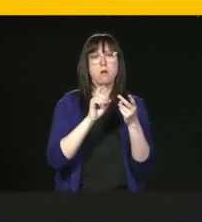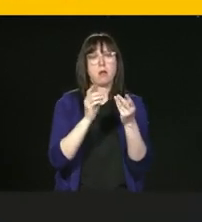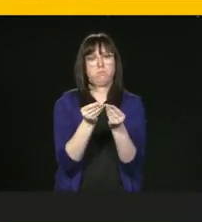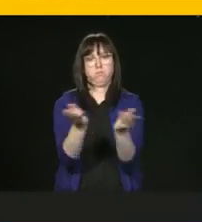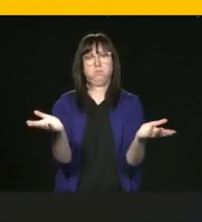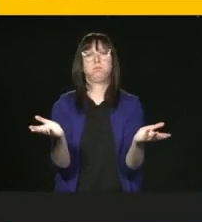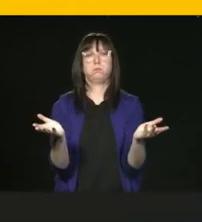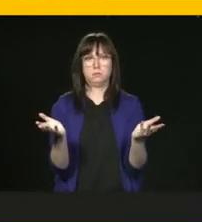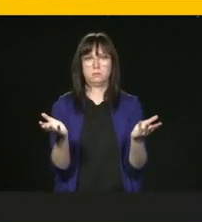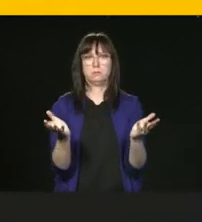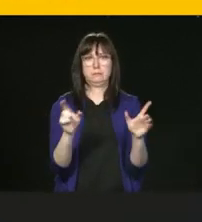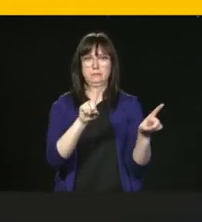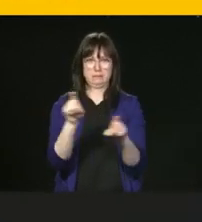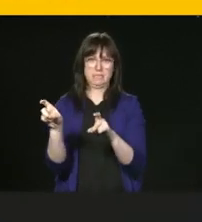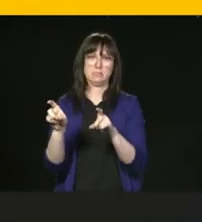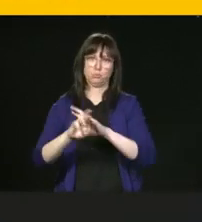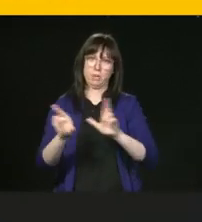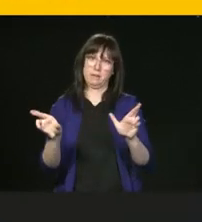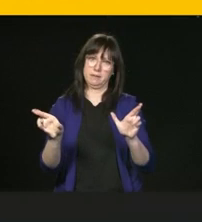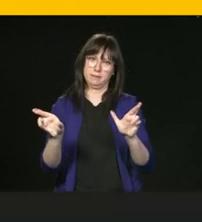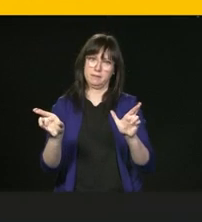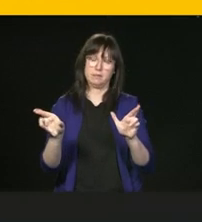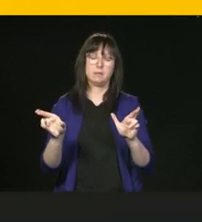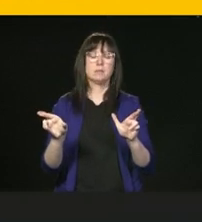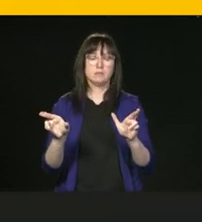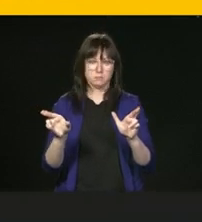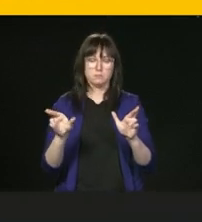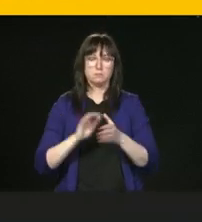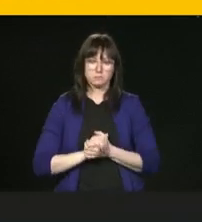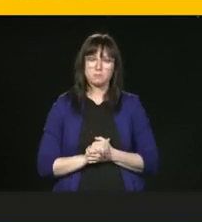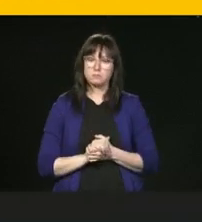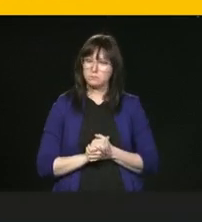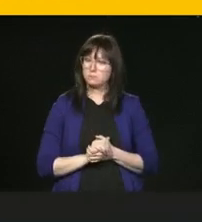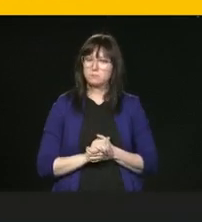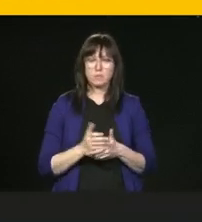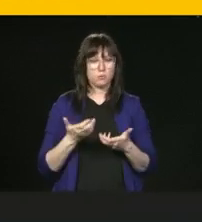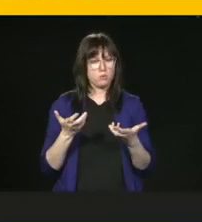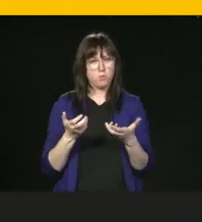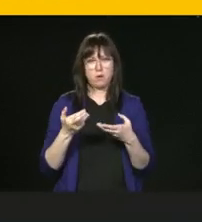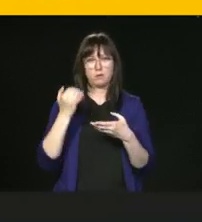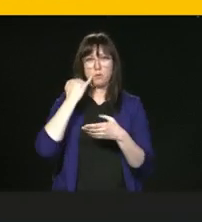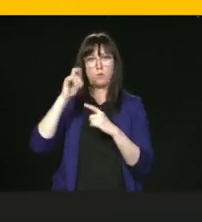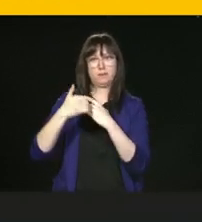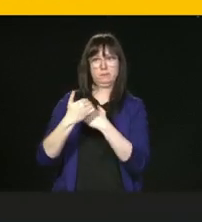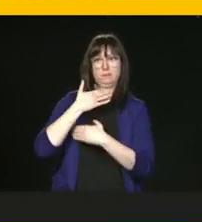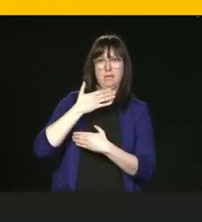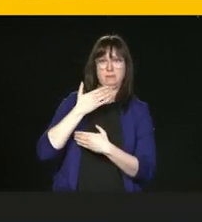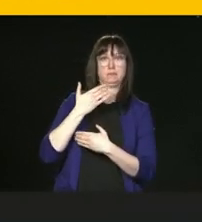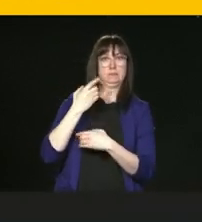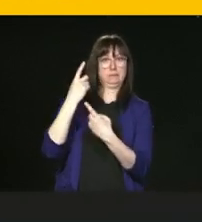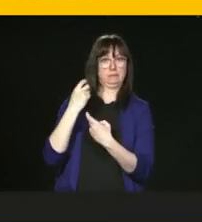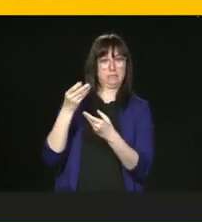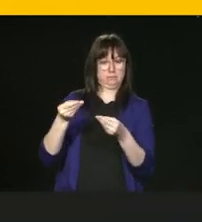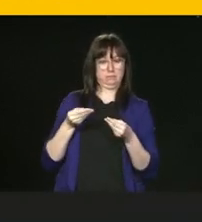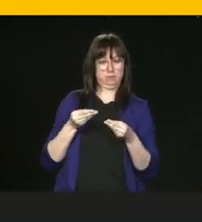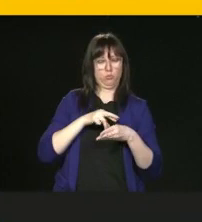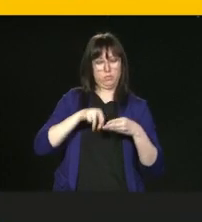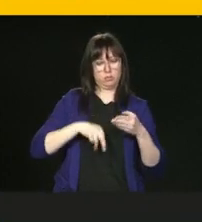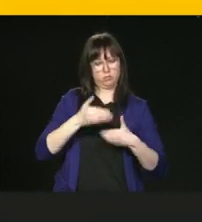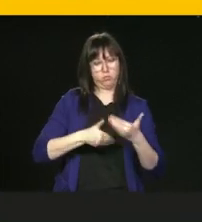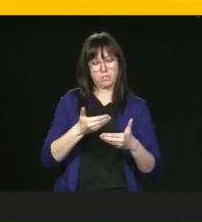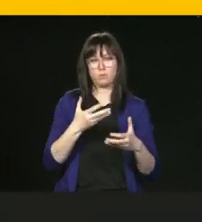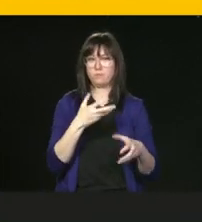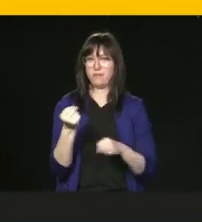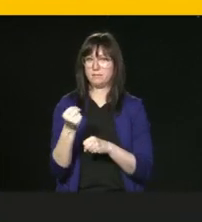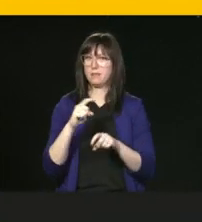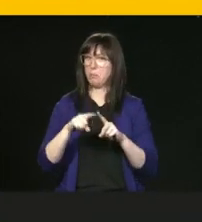and availability of test kits, and also to accelerate the process to receive results. There is a huge burden on the